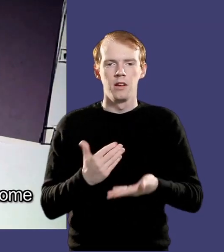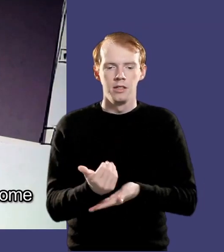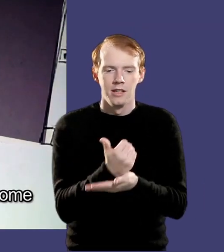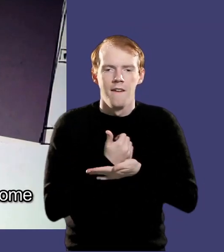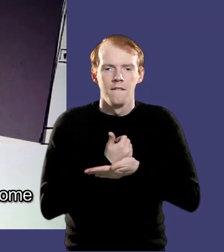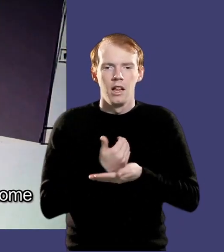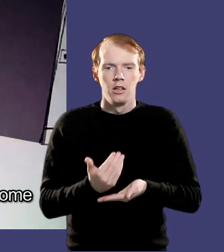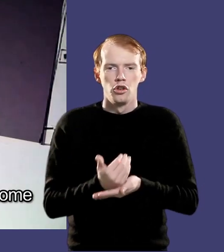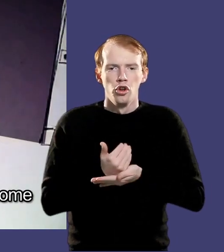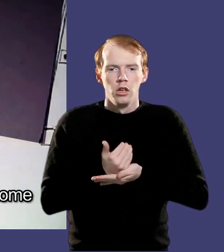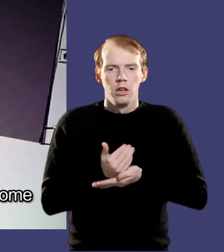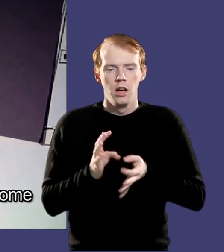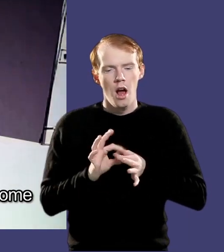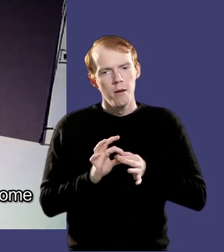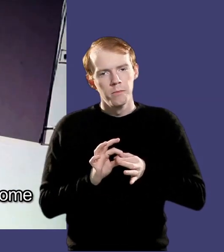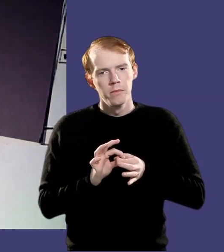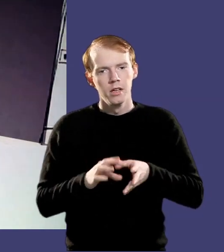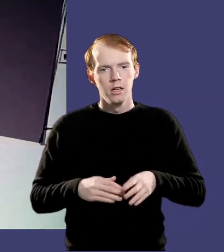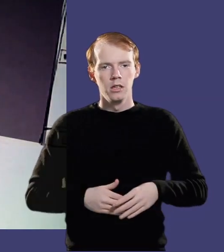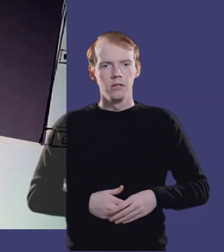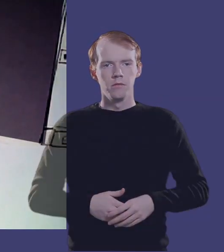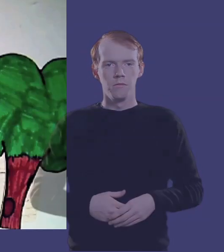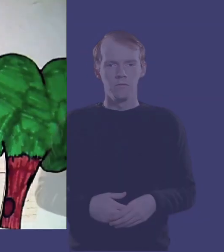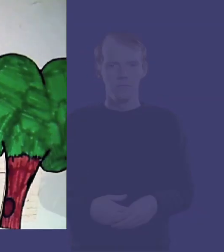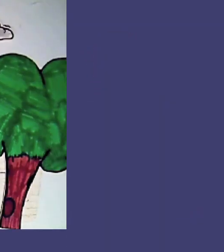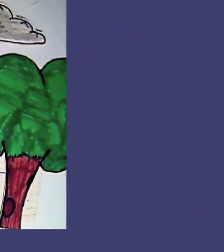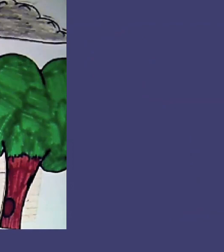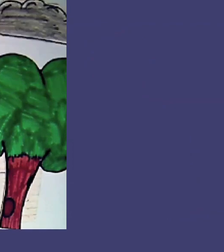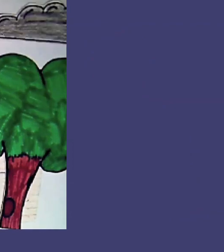Help us to be safe and secure in our home.